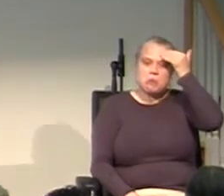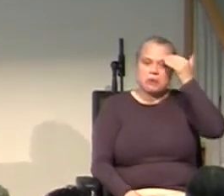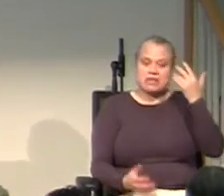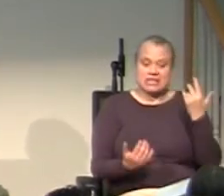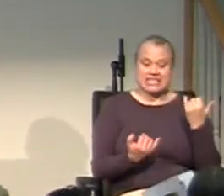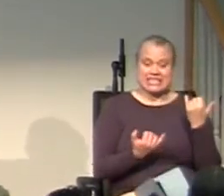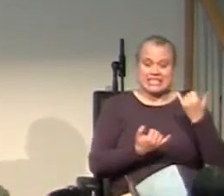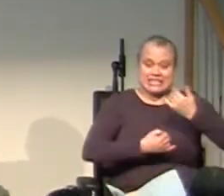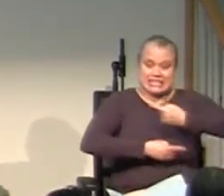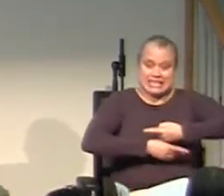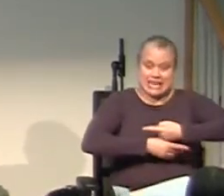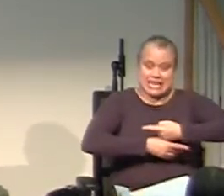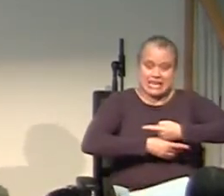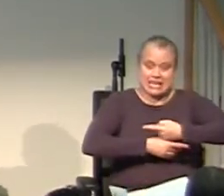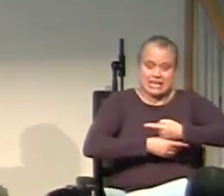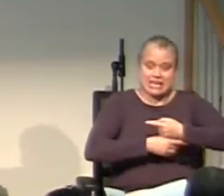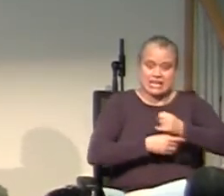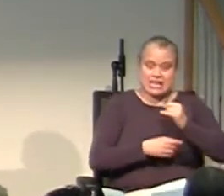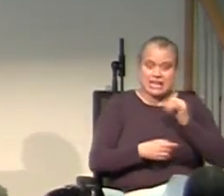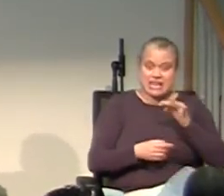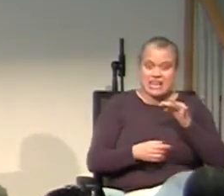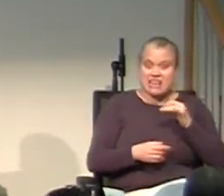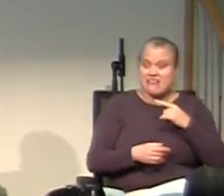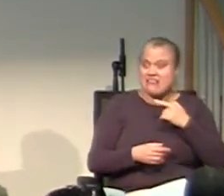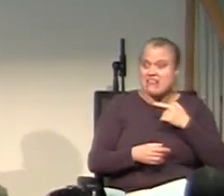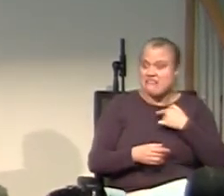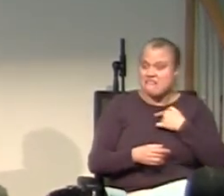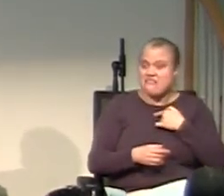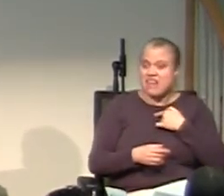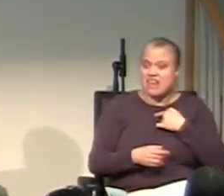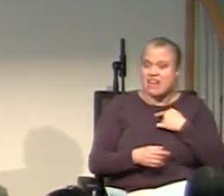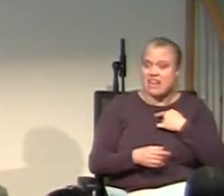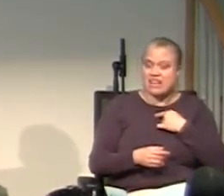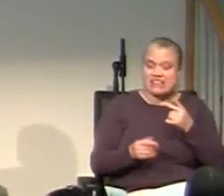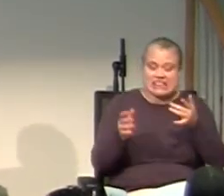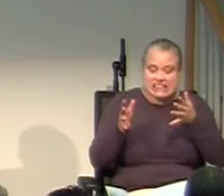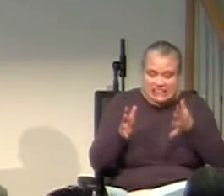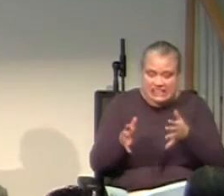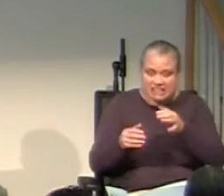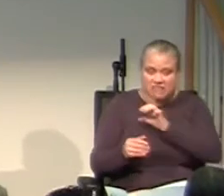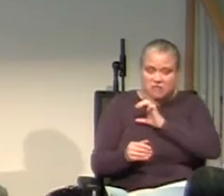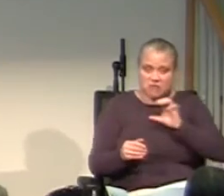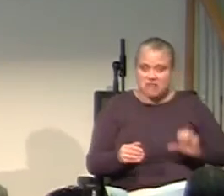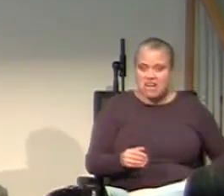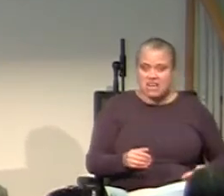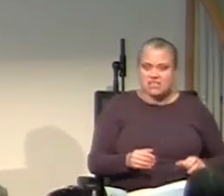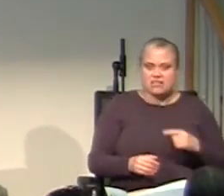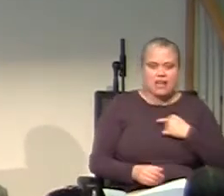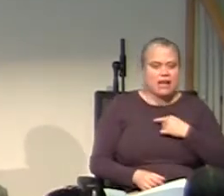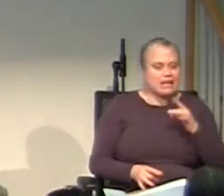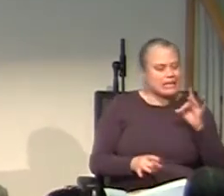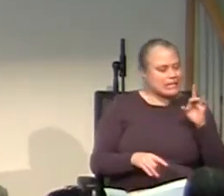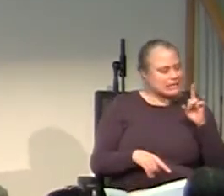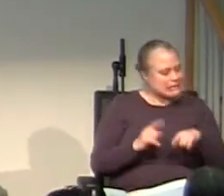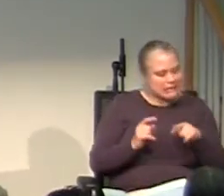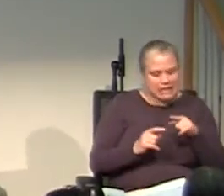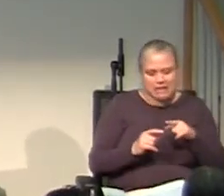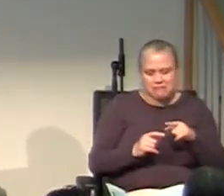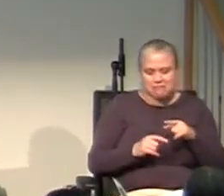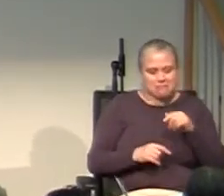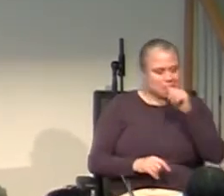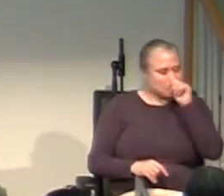today, if I turn away from Christ, I hate tobacco, the smoke of it, or alcohol. I can't. I don't want to even be around